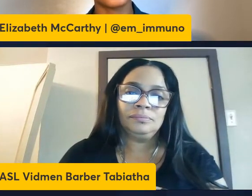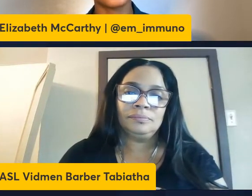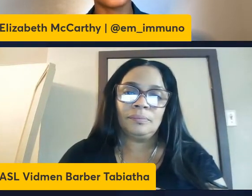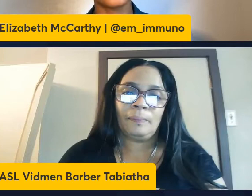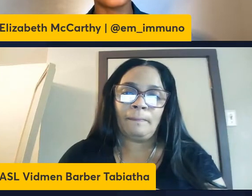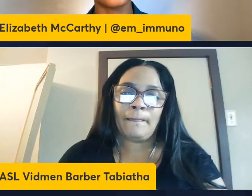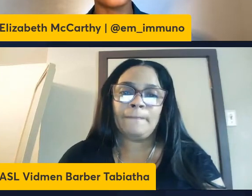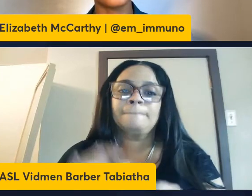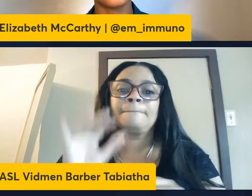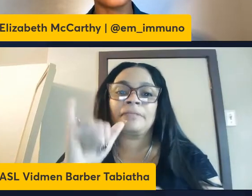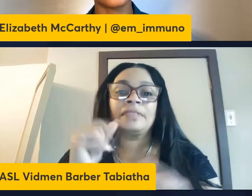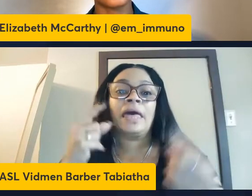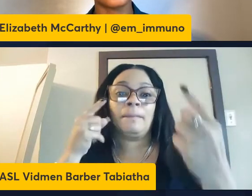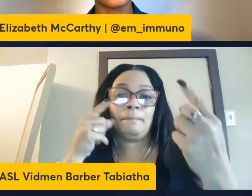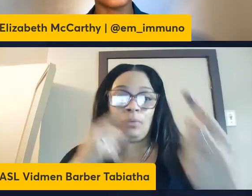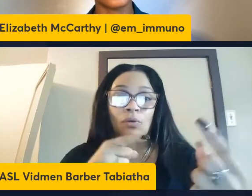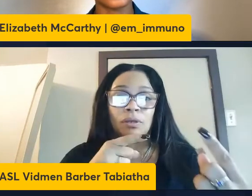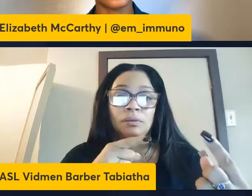at that point,